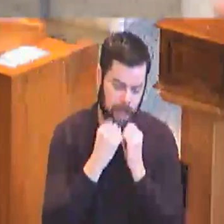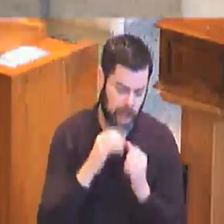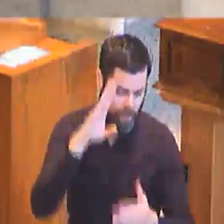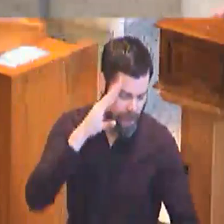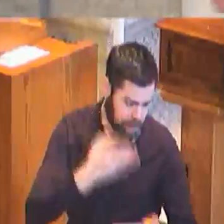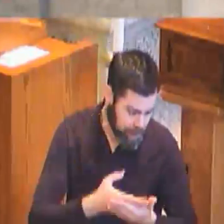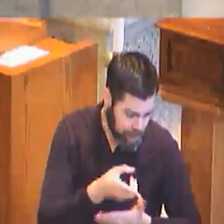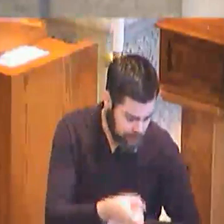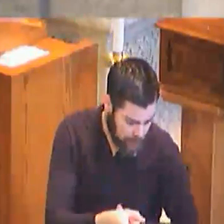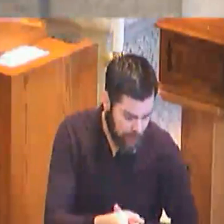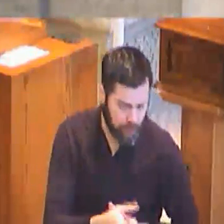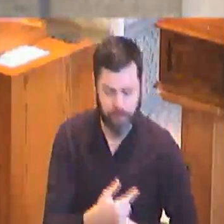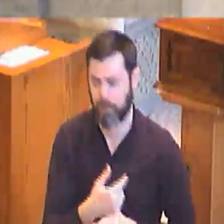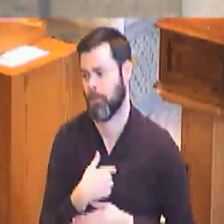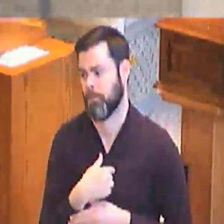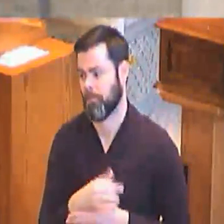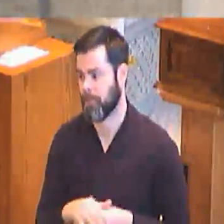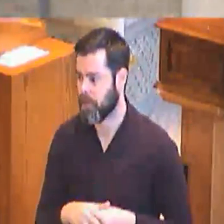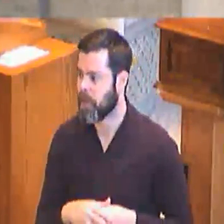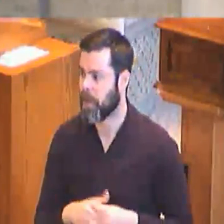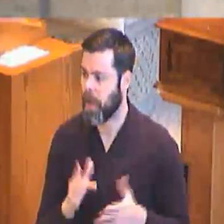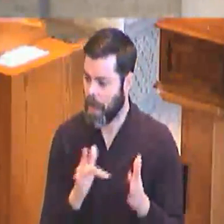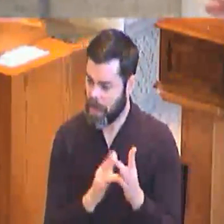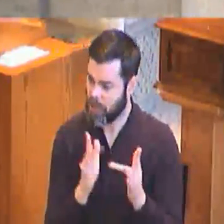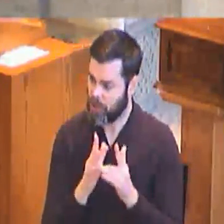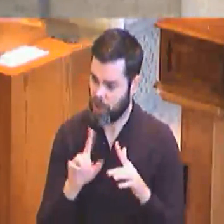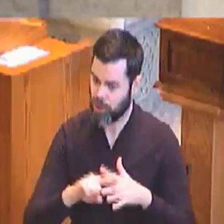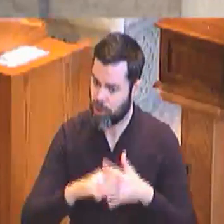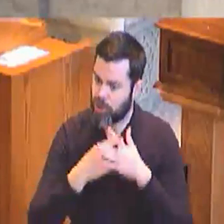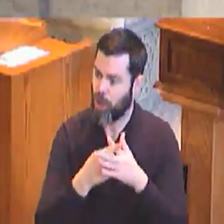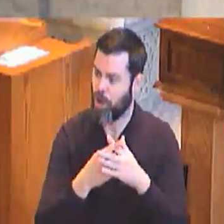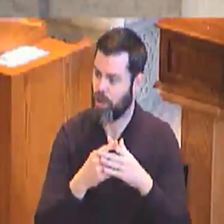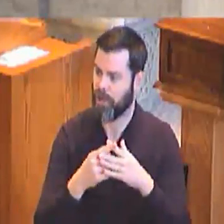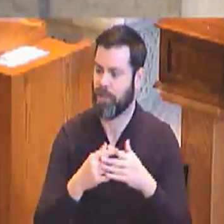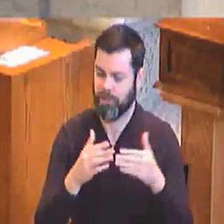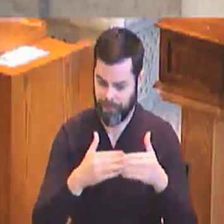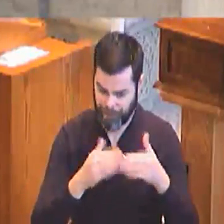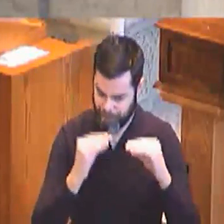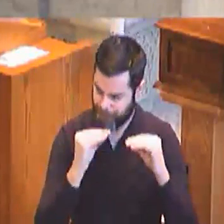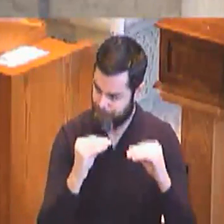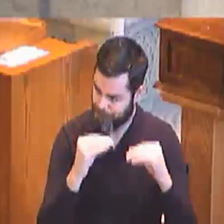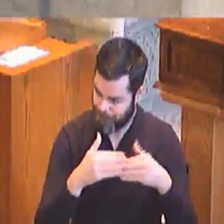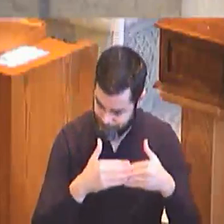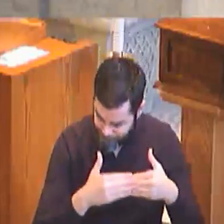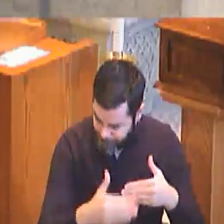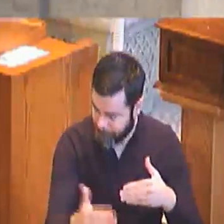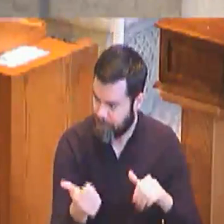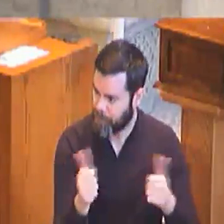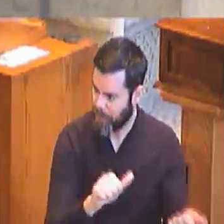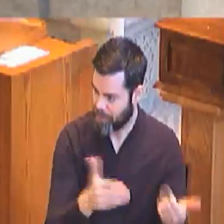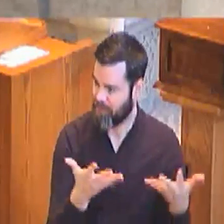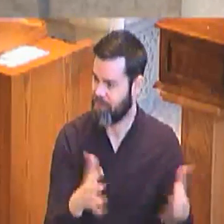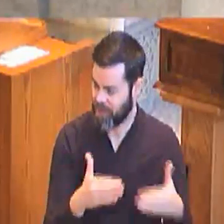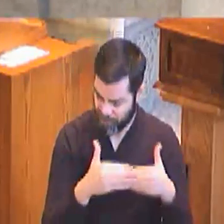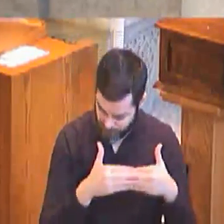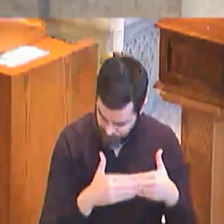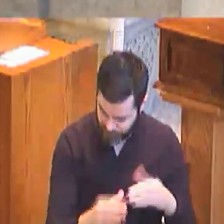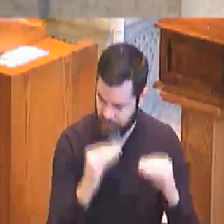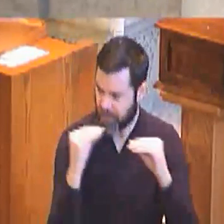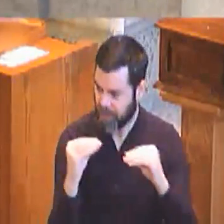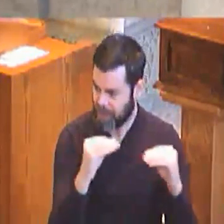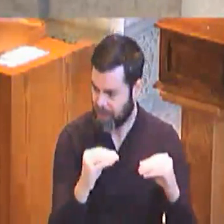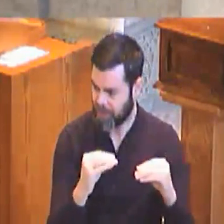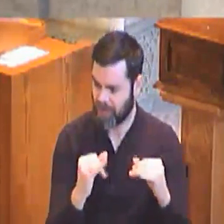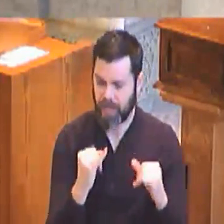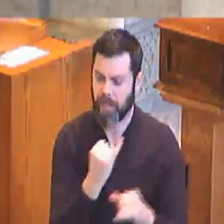Son, in whom I am well pleased." And Jesus started his ministry after his baptism, and he stayed in the Jerusalem